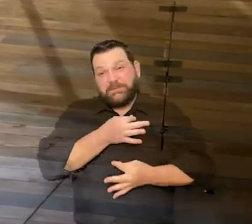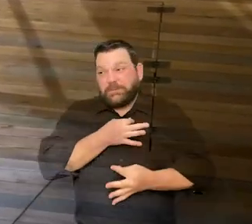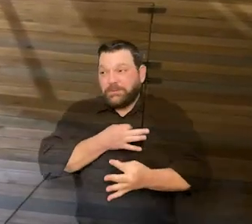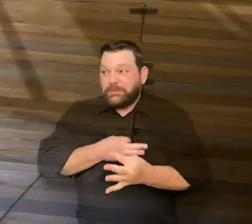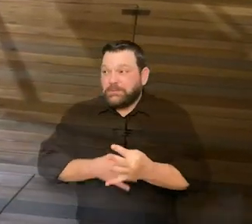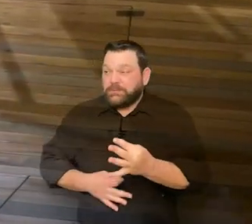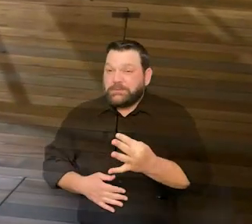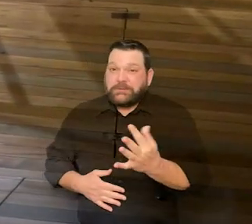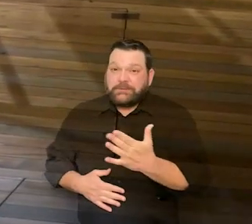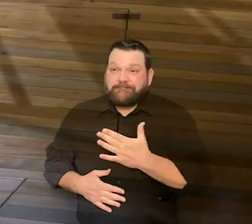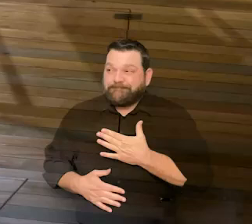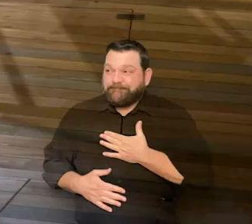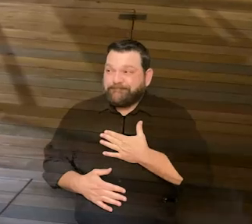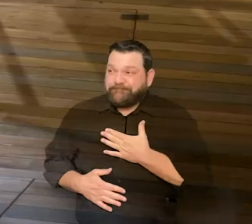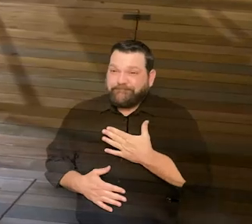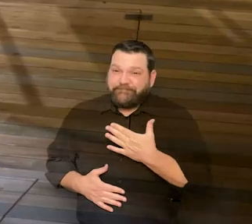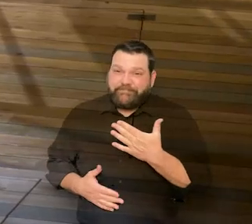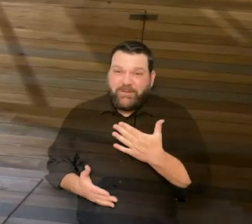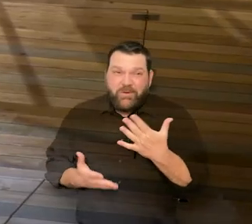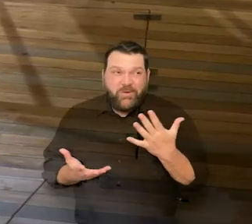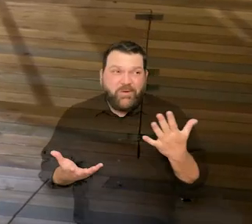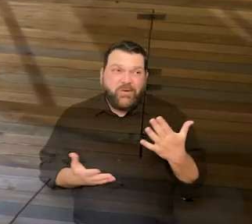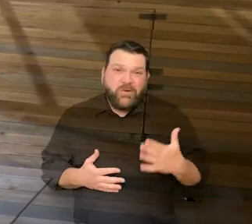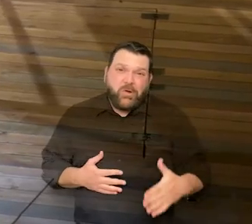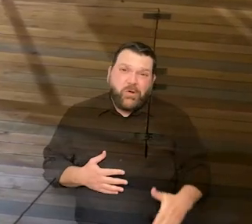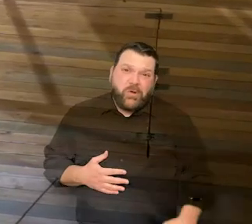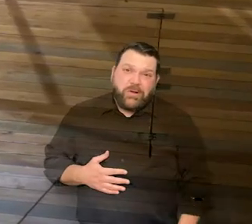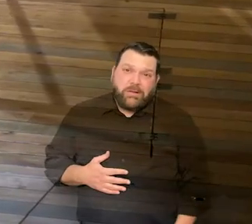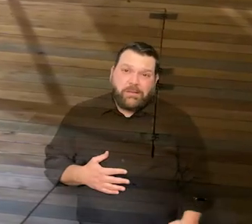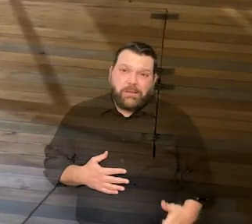This is my substitute